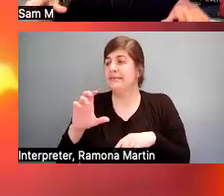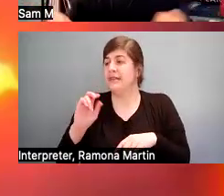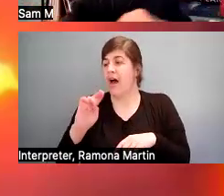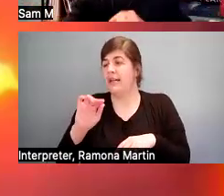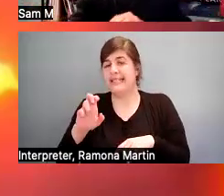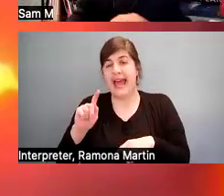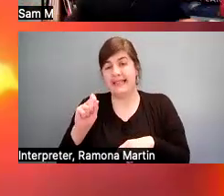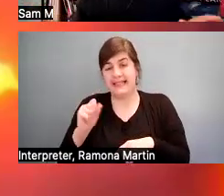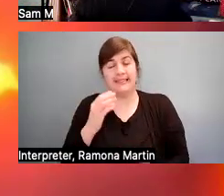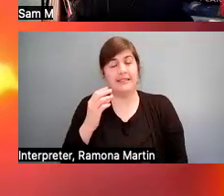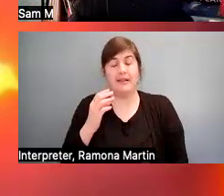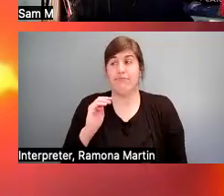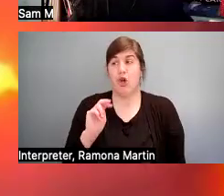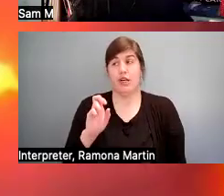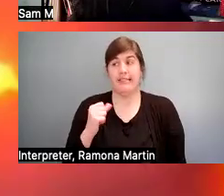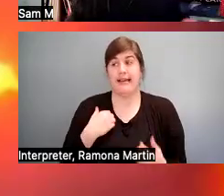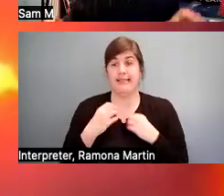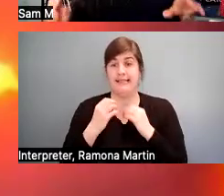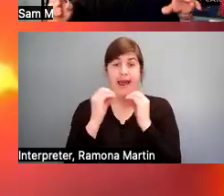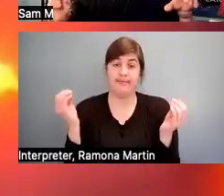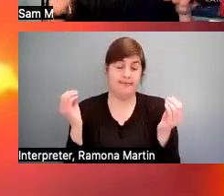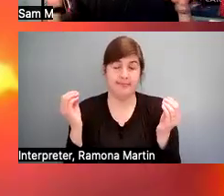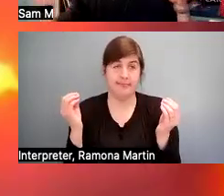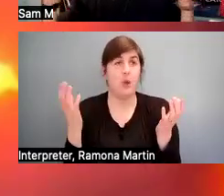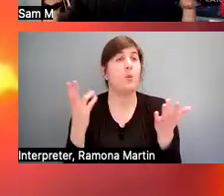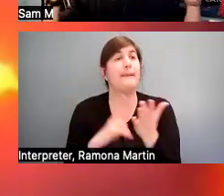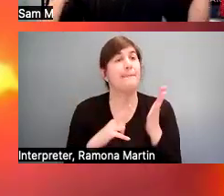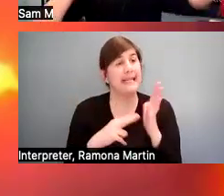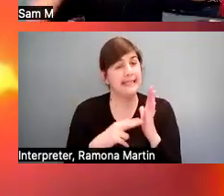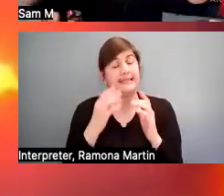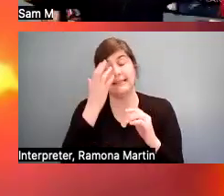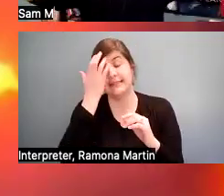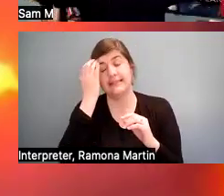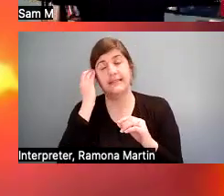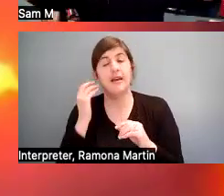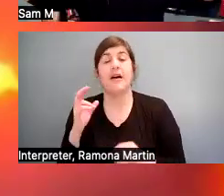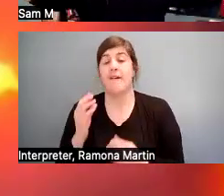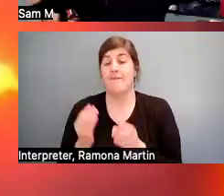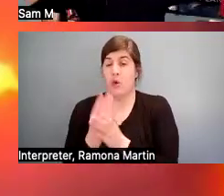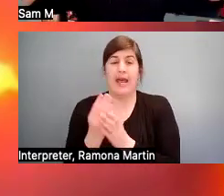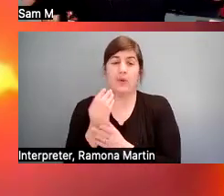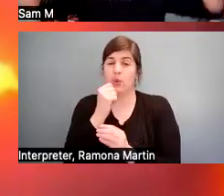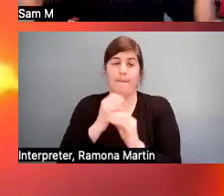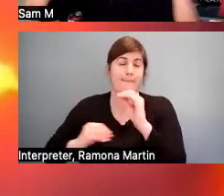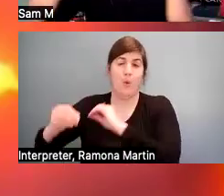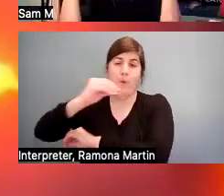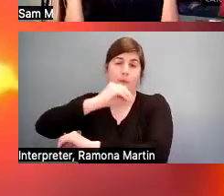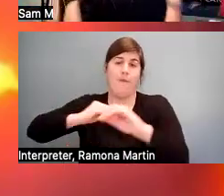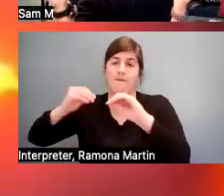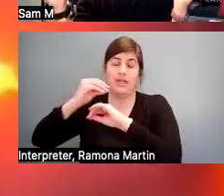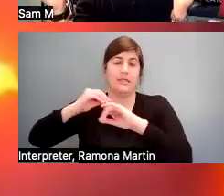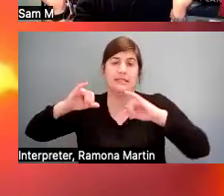around. Mars doesn't have any of that. So what it means is the volcanoes don't move around with the continents, so they